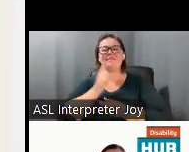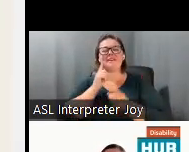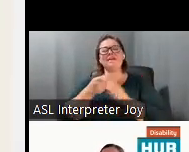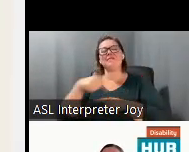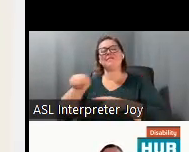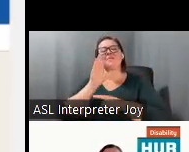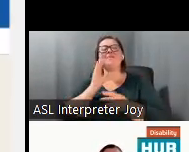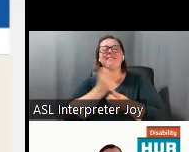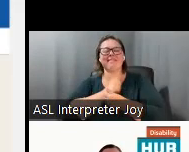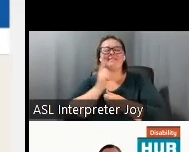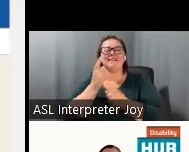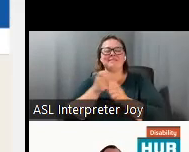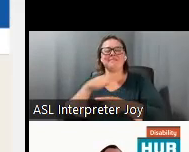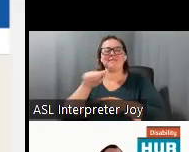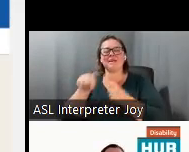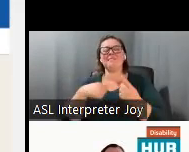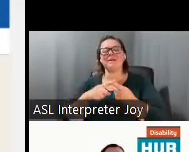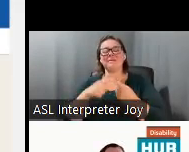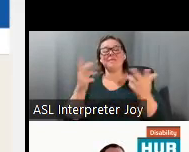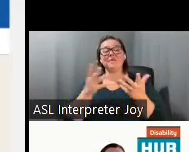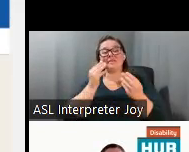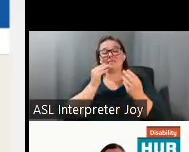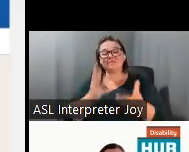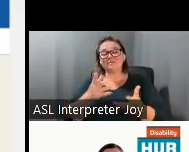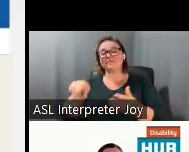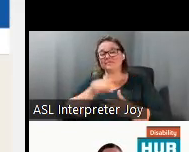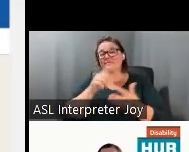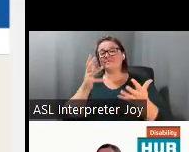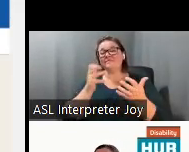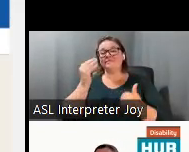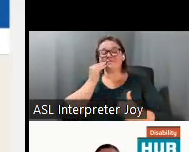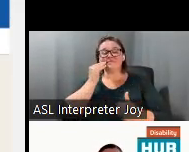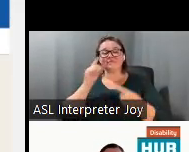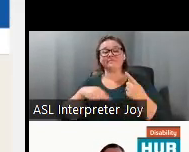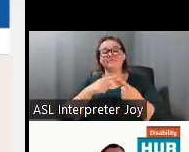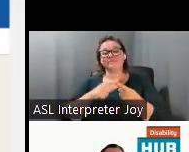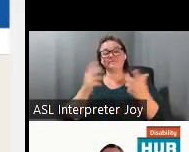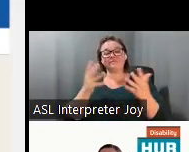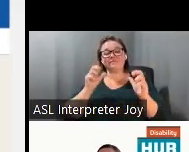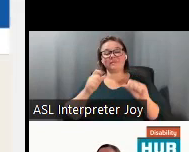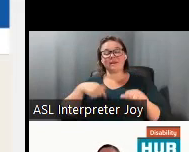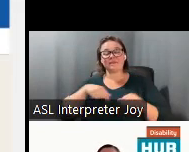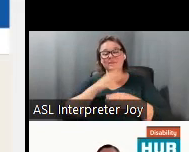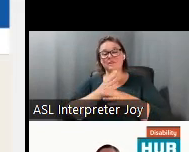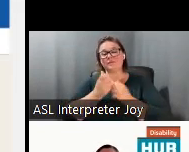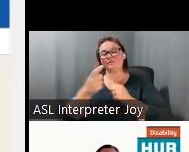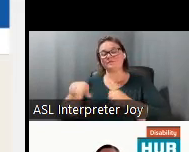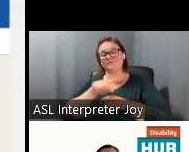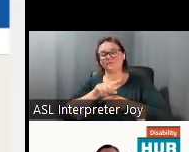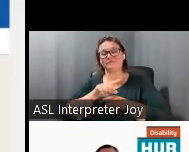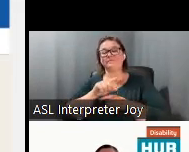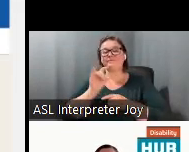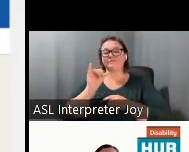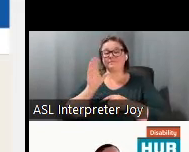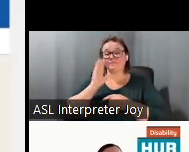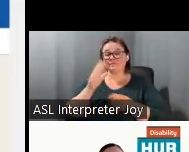to hear from you about what information you want to know about. What can we share with you that would